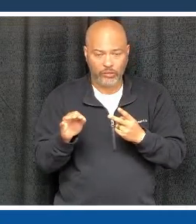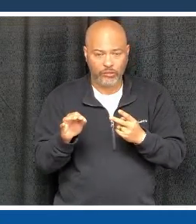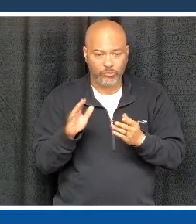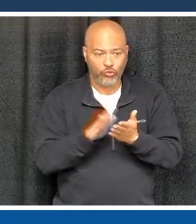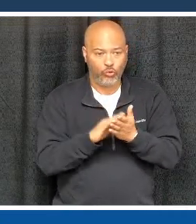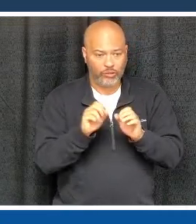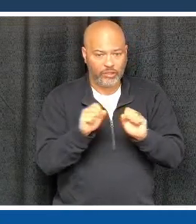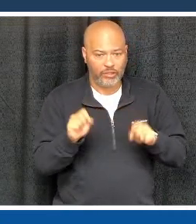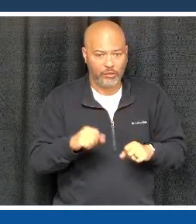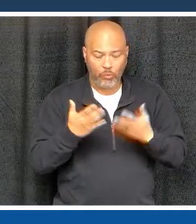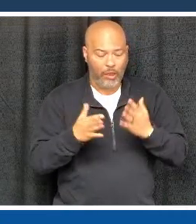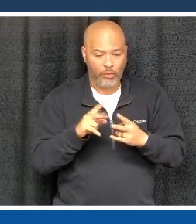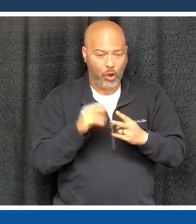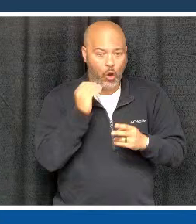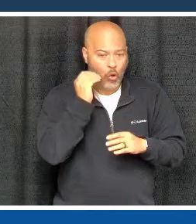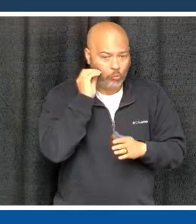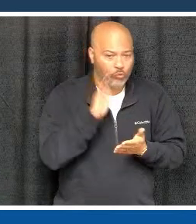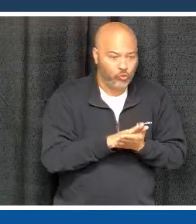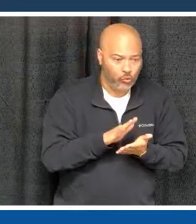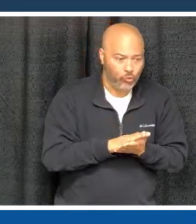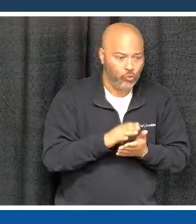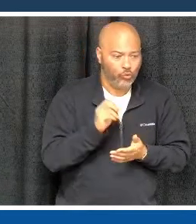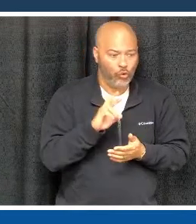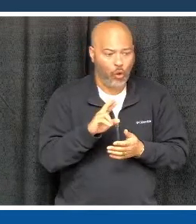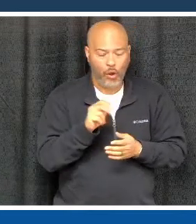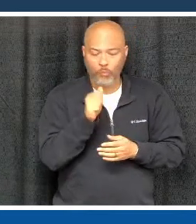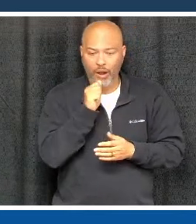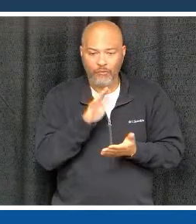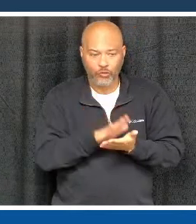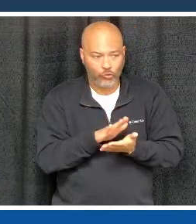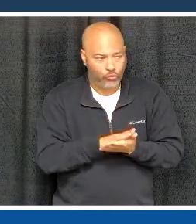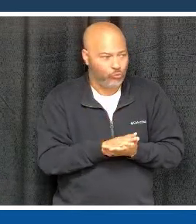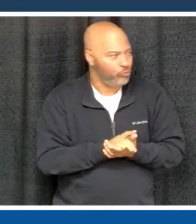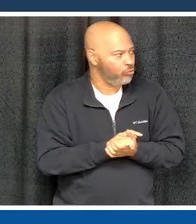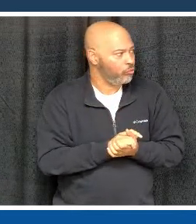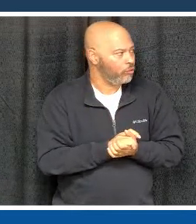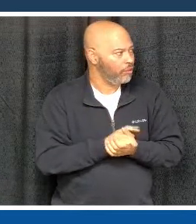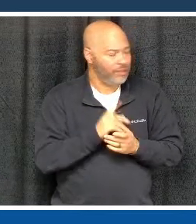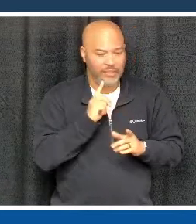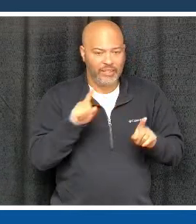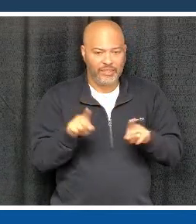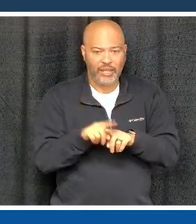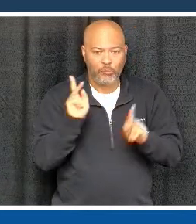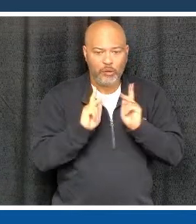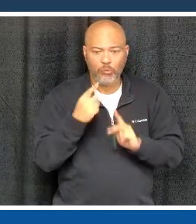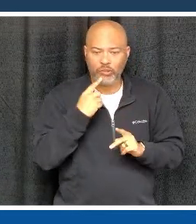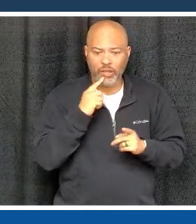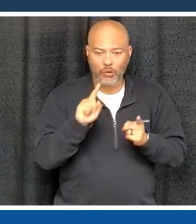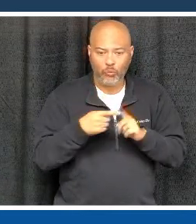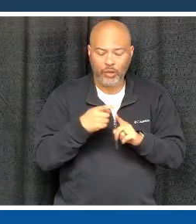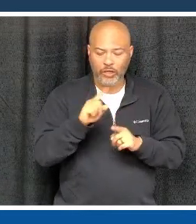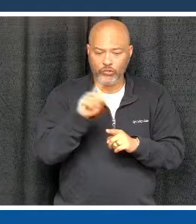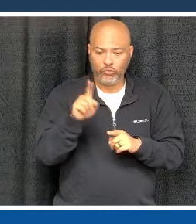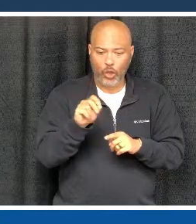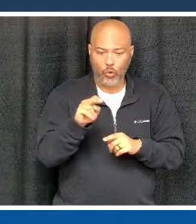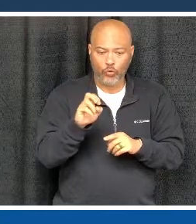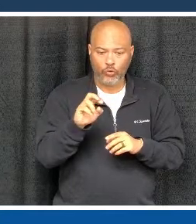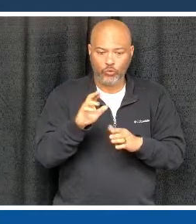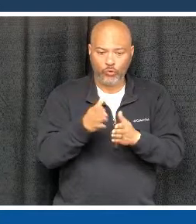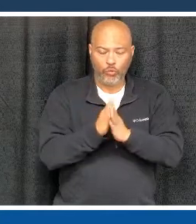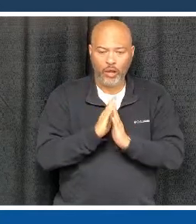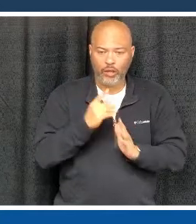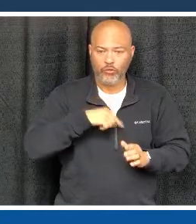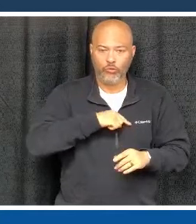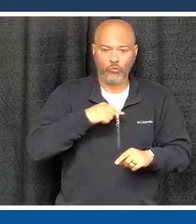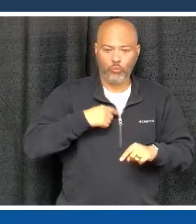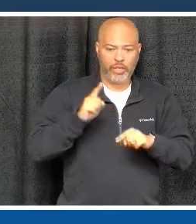system, whether it be homeschools or a private school, they're the same ones that'll say when a zoning request comes up, we